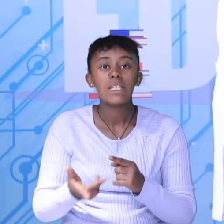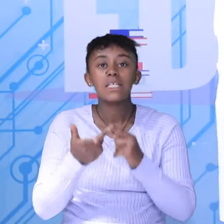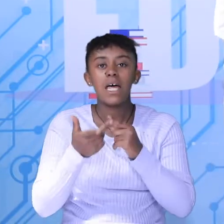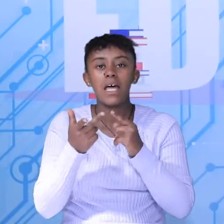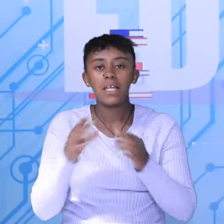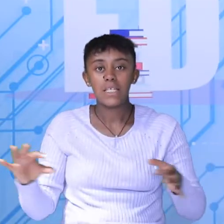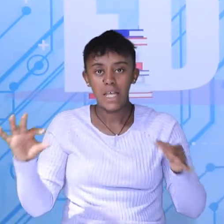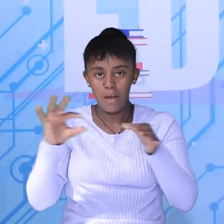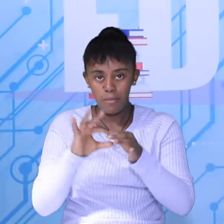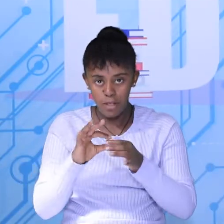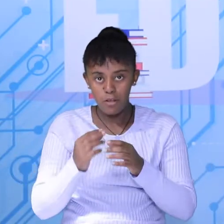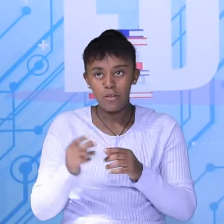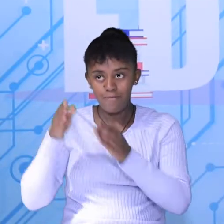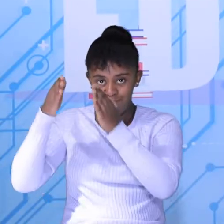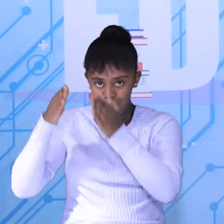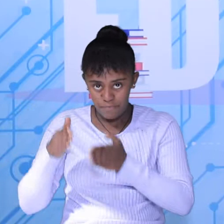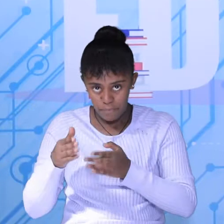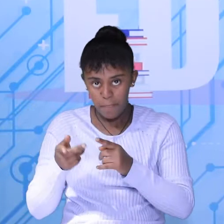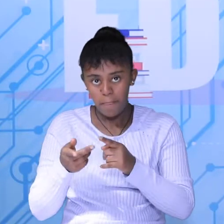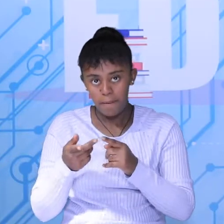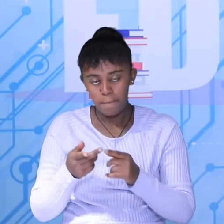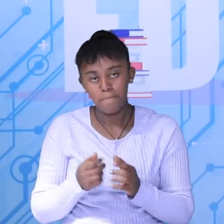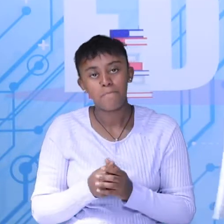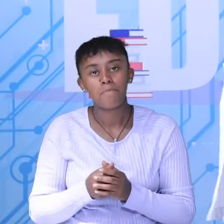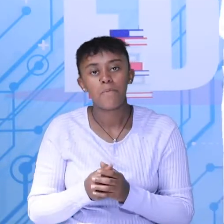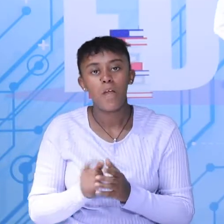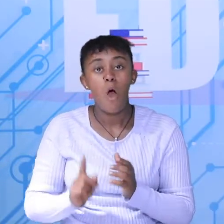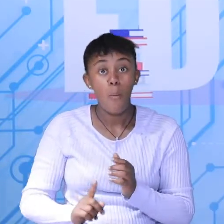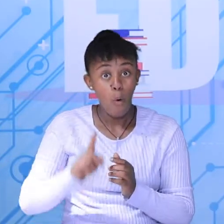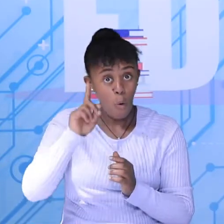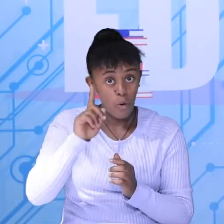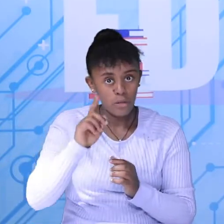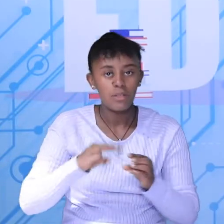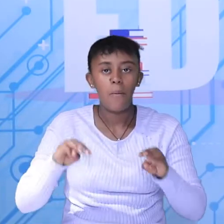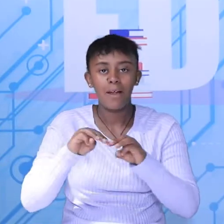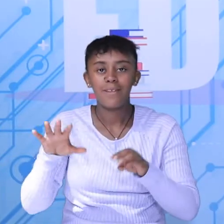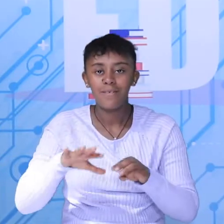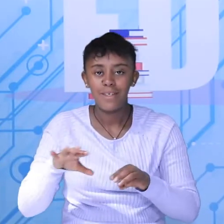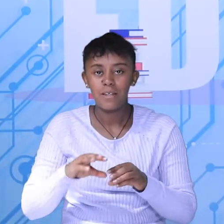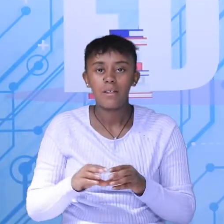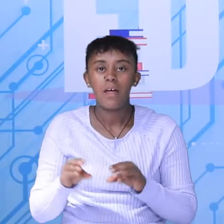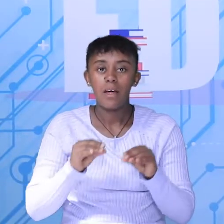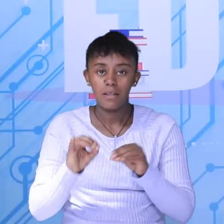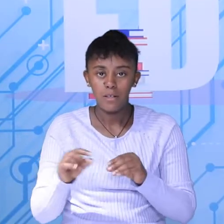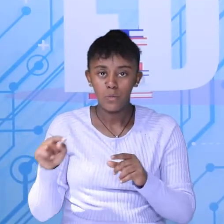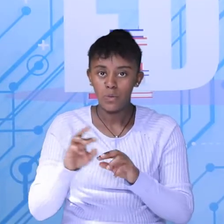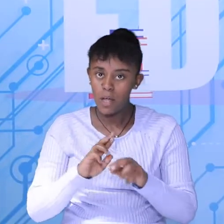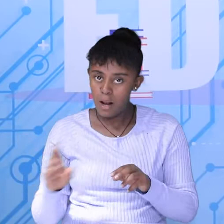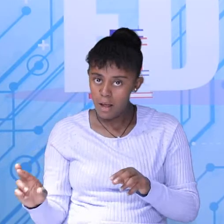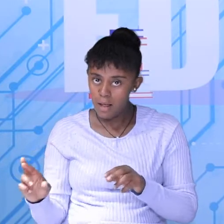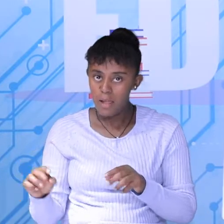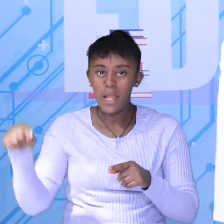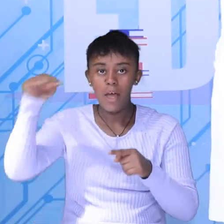segment. And the fourth segment, the current is moving upward, whereas the magnetic field is acting to the right. So they